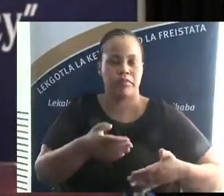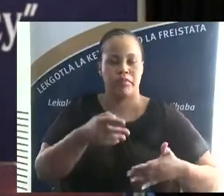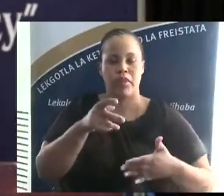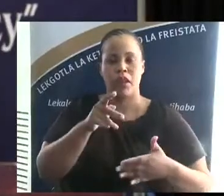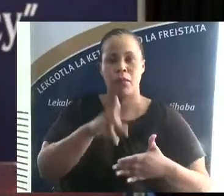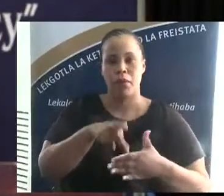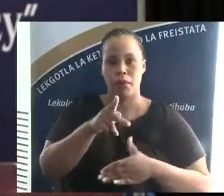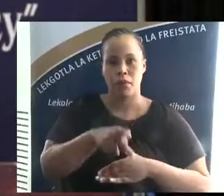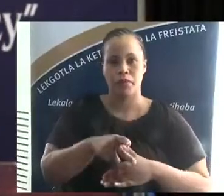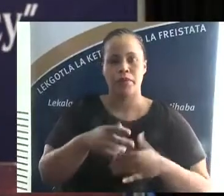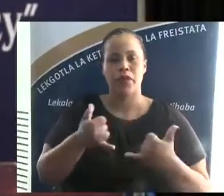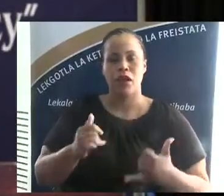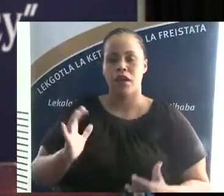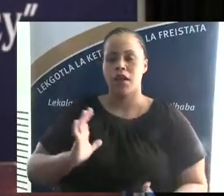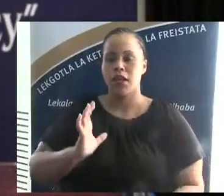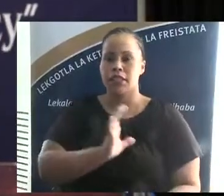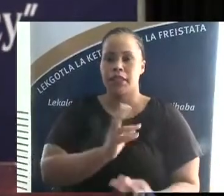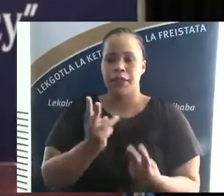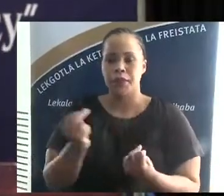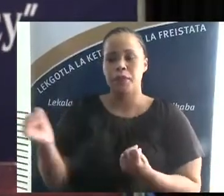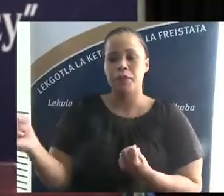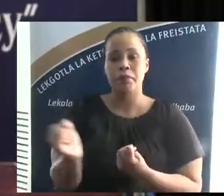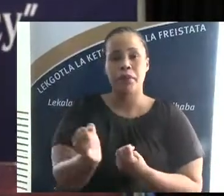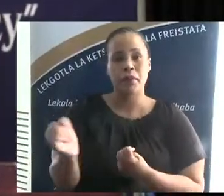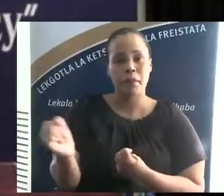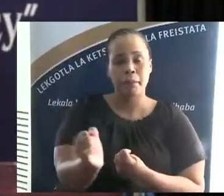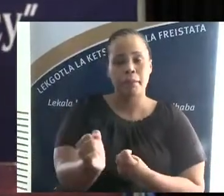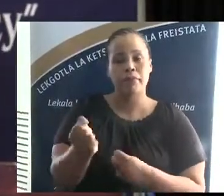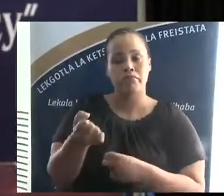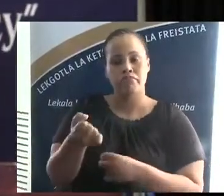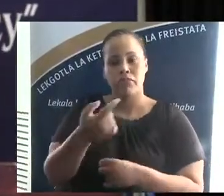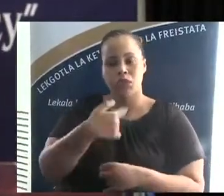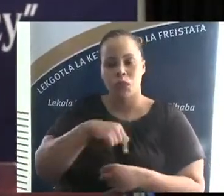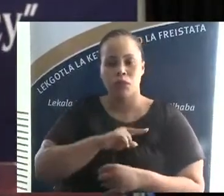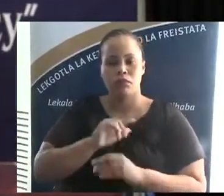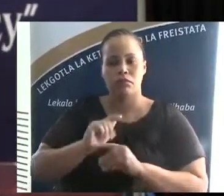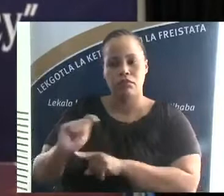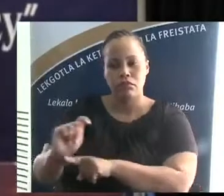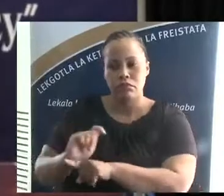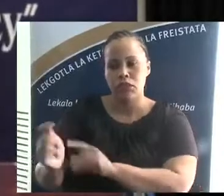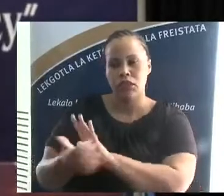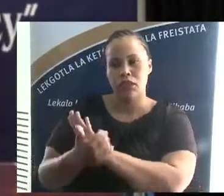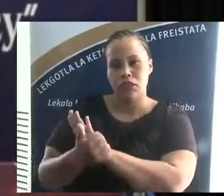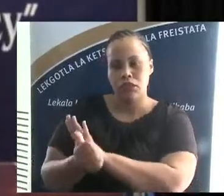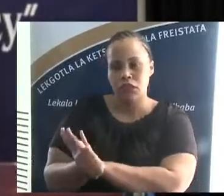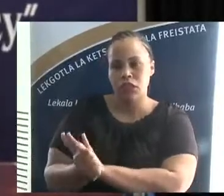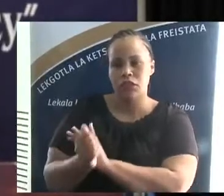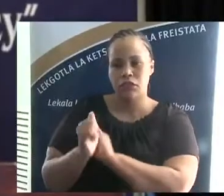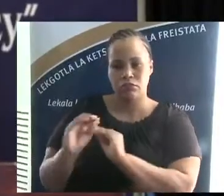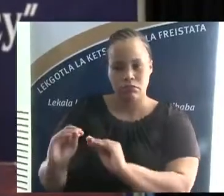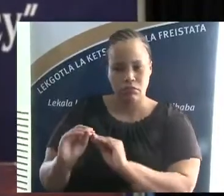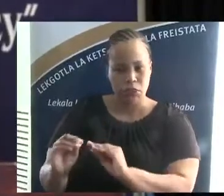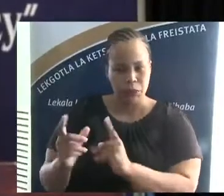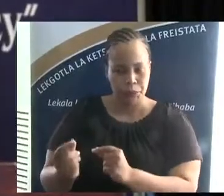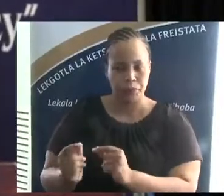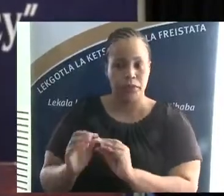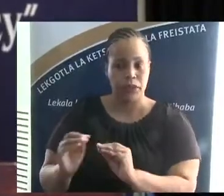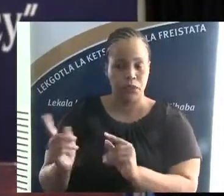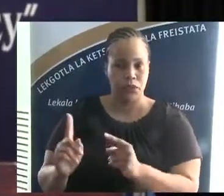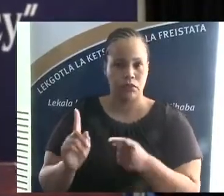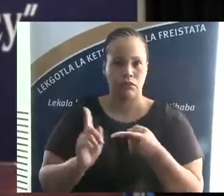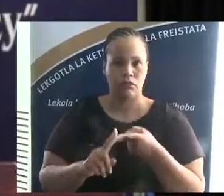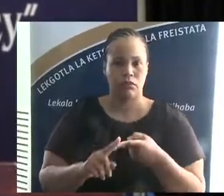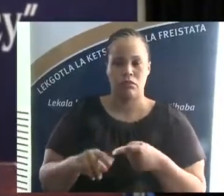the newly elected councillors, in order to provide them with the relevant knowledge and skills on the following areas: